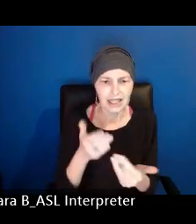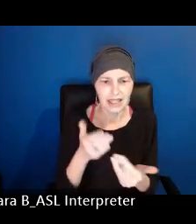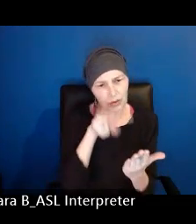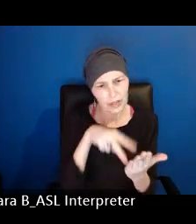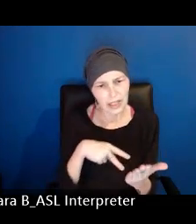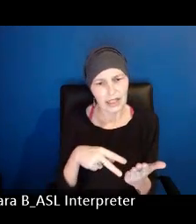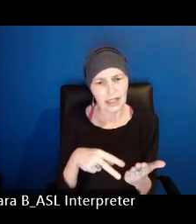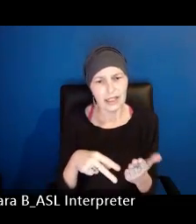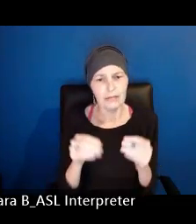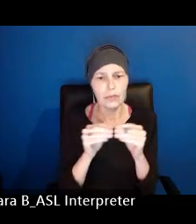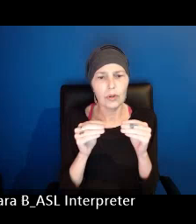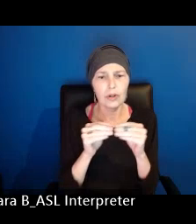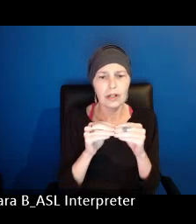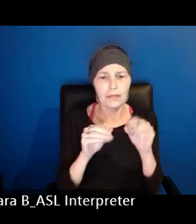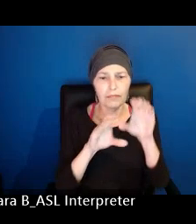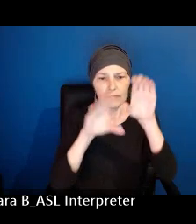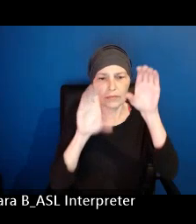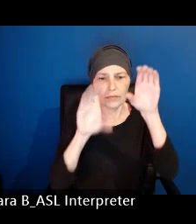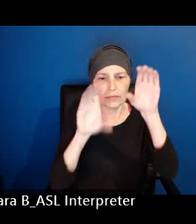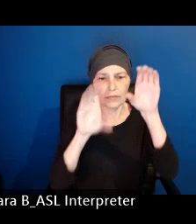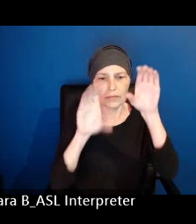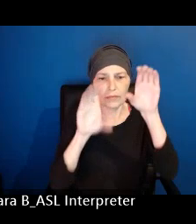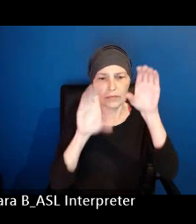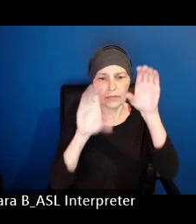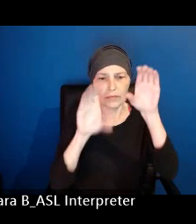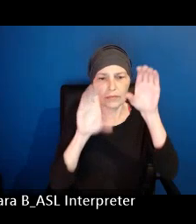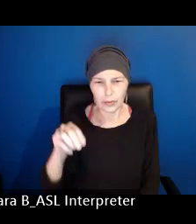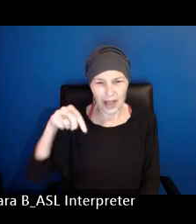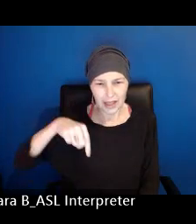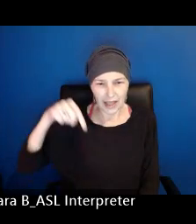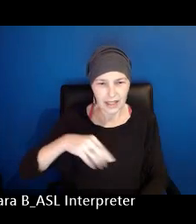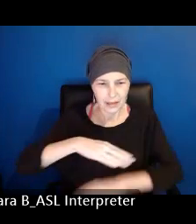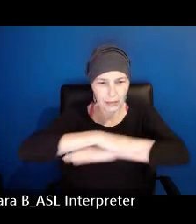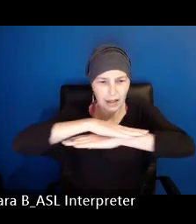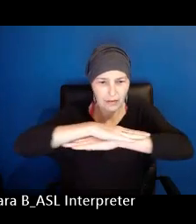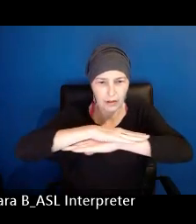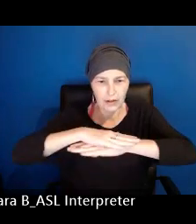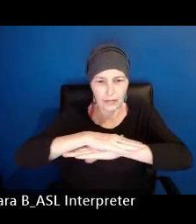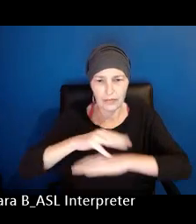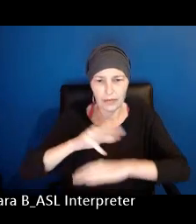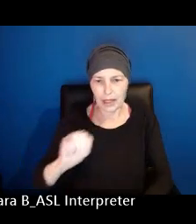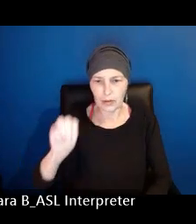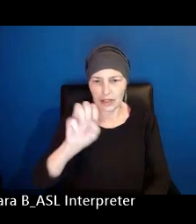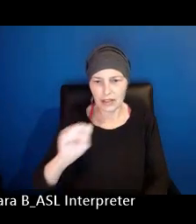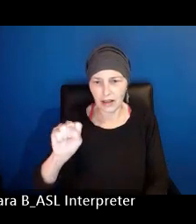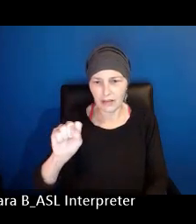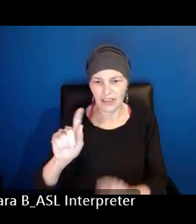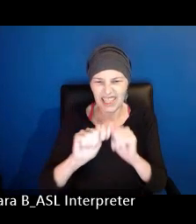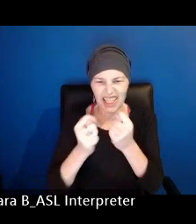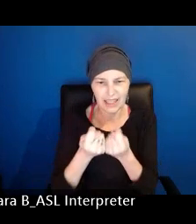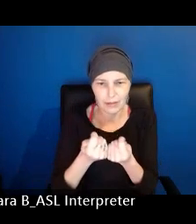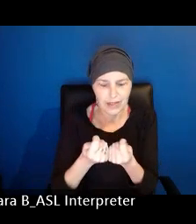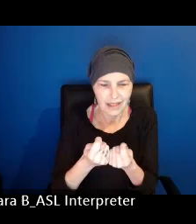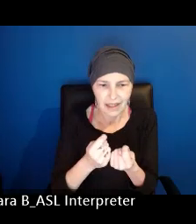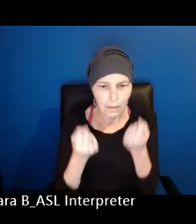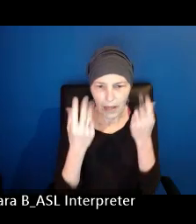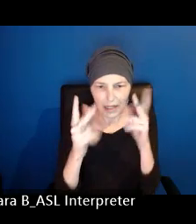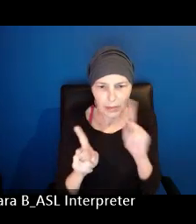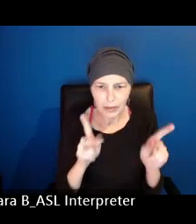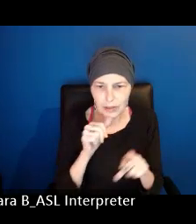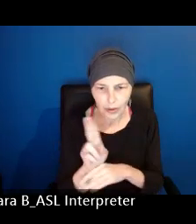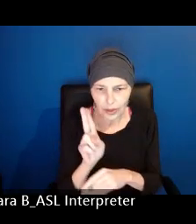Zoom facilities than this team that half the people don't have. It's just not being explained because it's already confidently, I